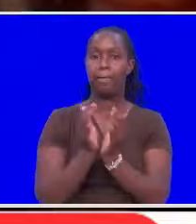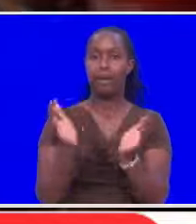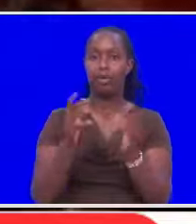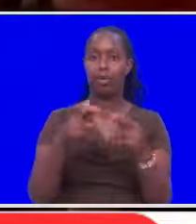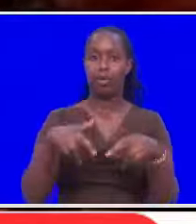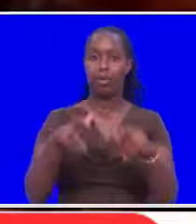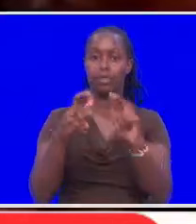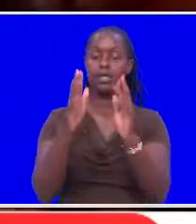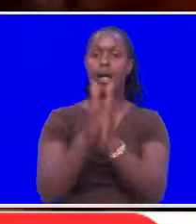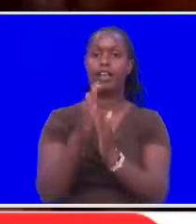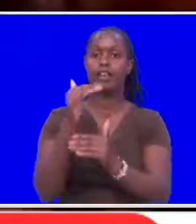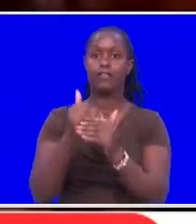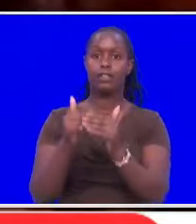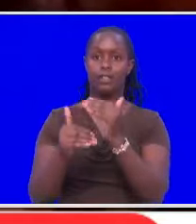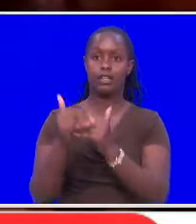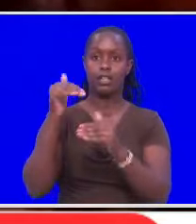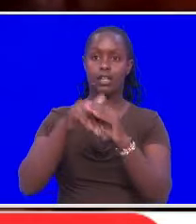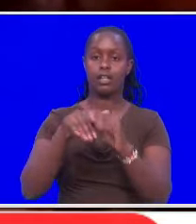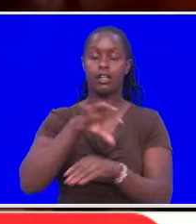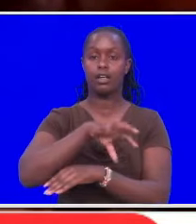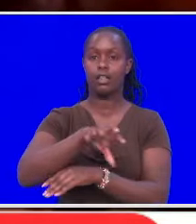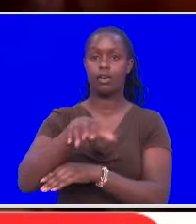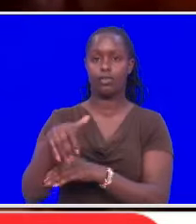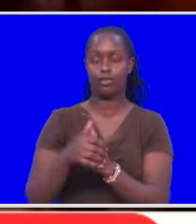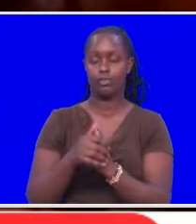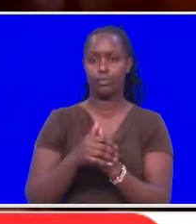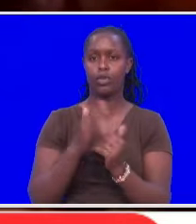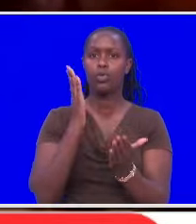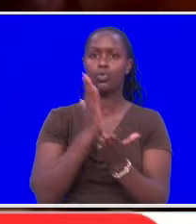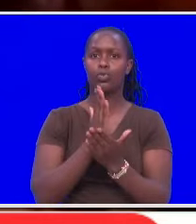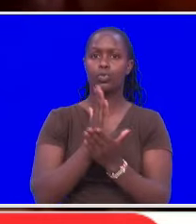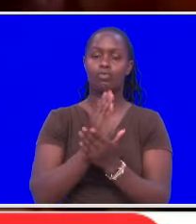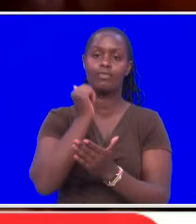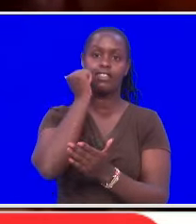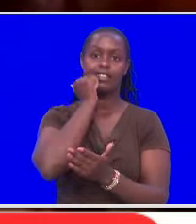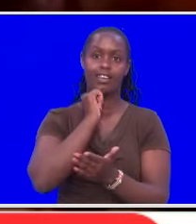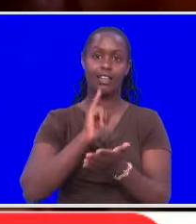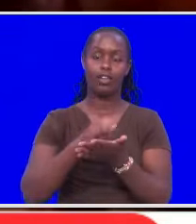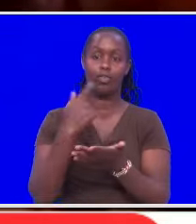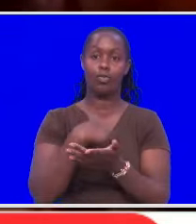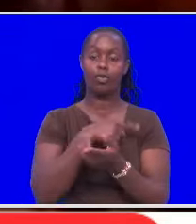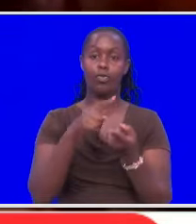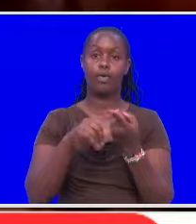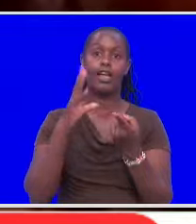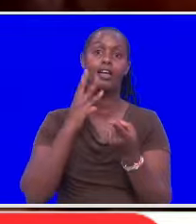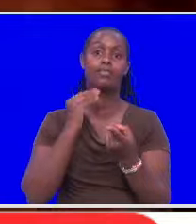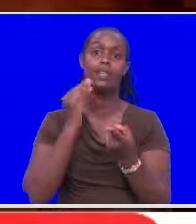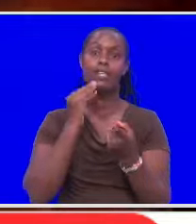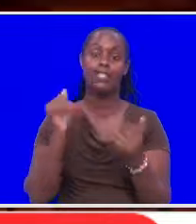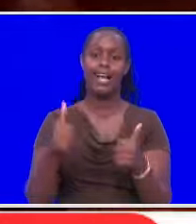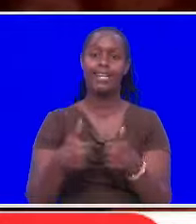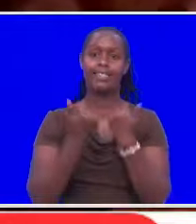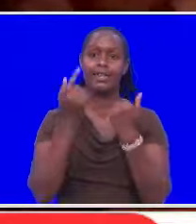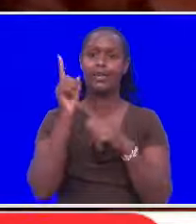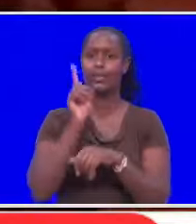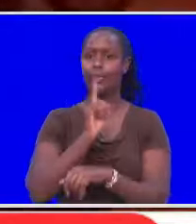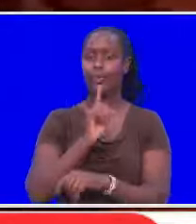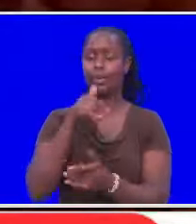infrastructure in the county. So sad that we have experienced a bad accident here involving a trailer